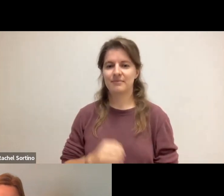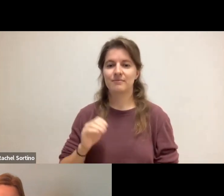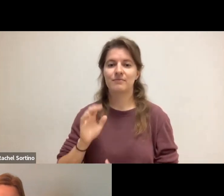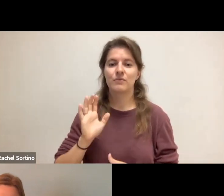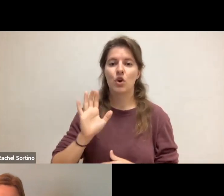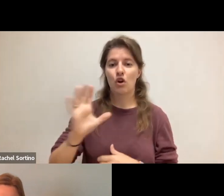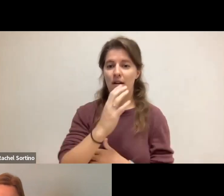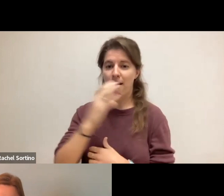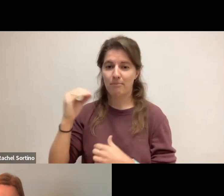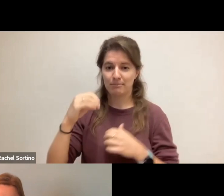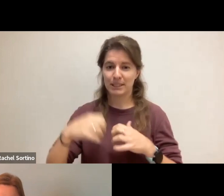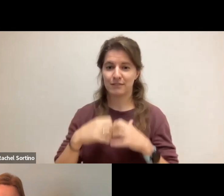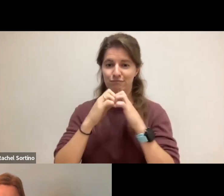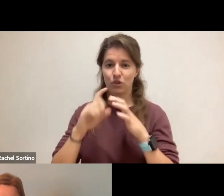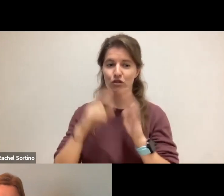functions.